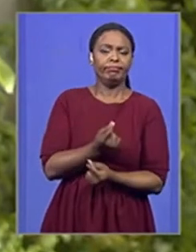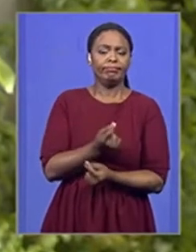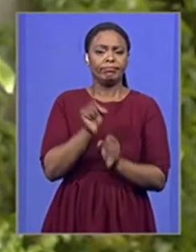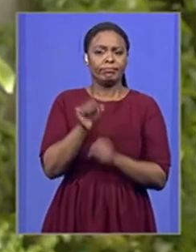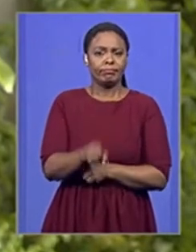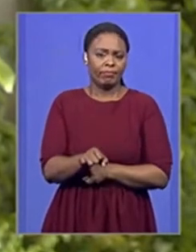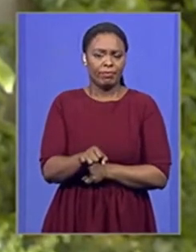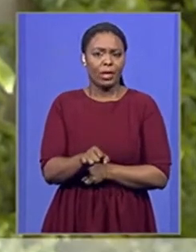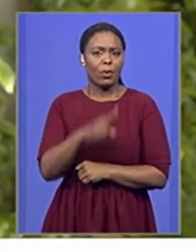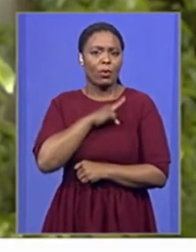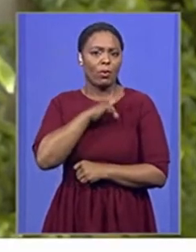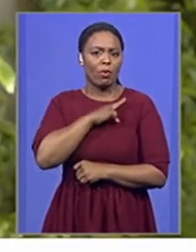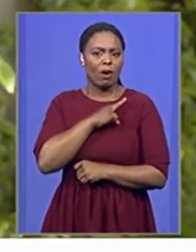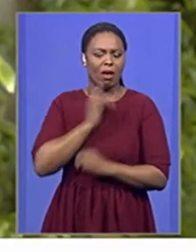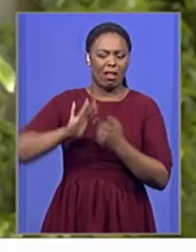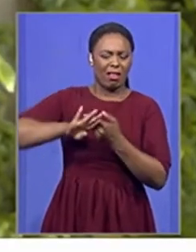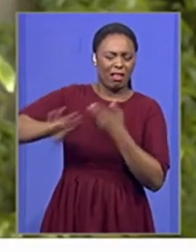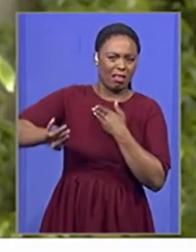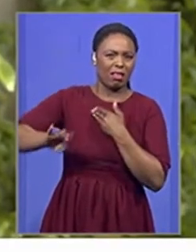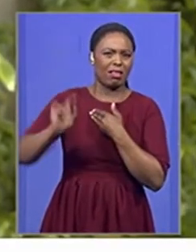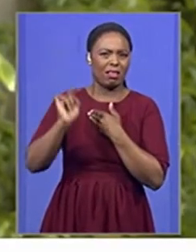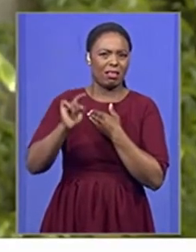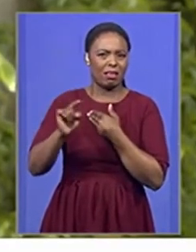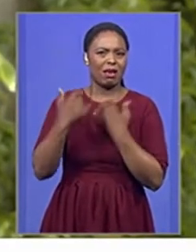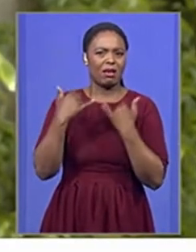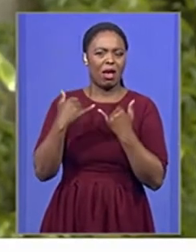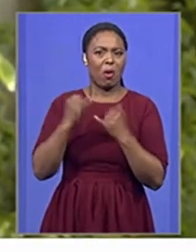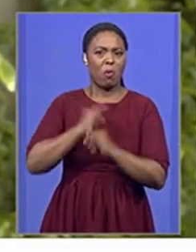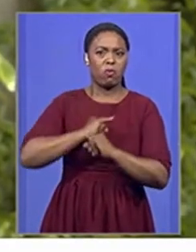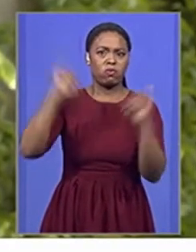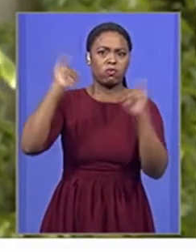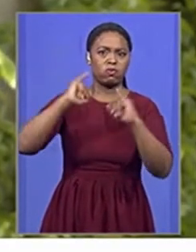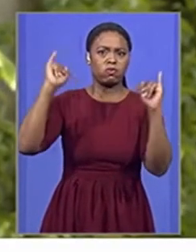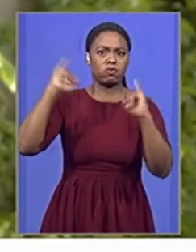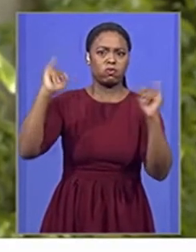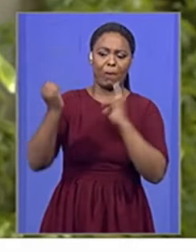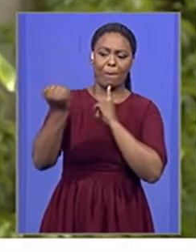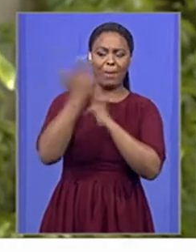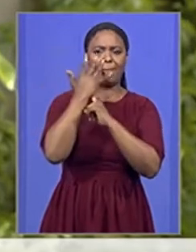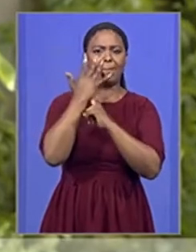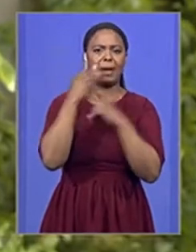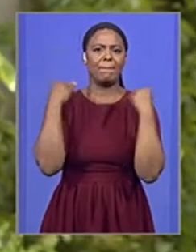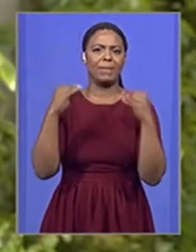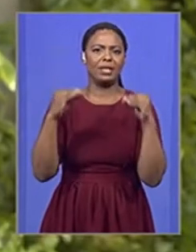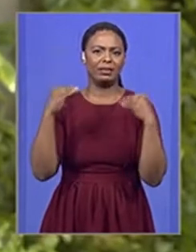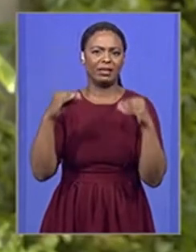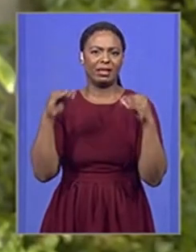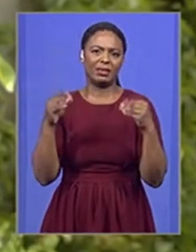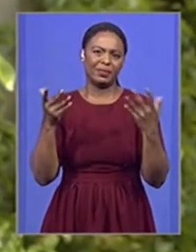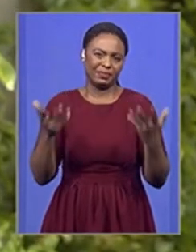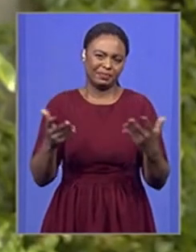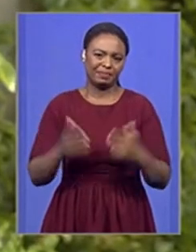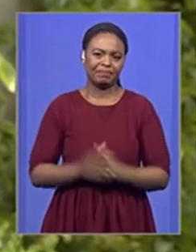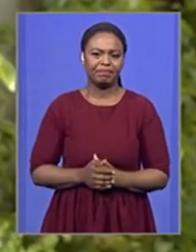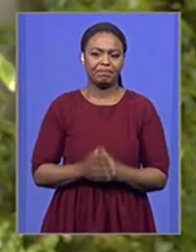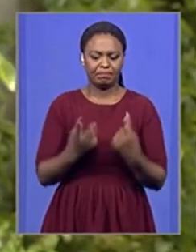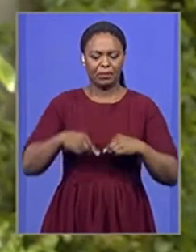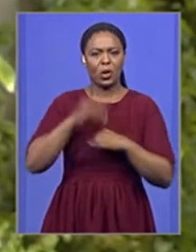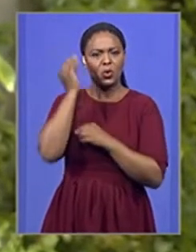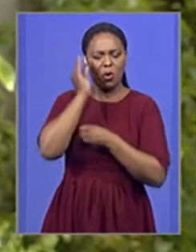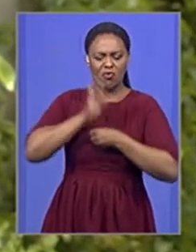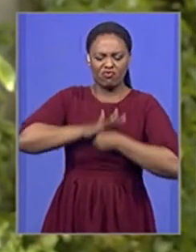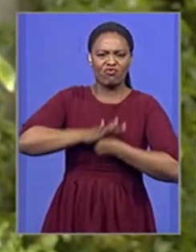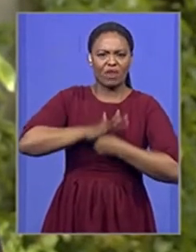because we want to avoid mass industrial action on our part as a business We know that we are under